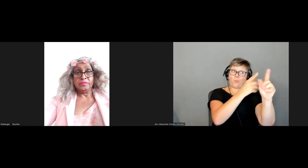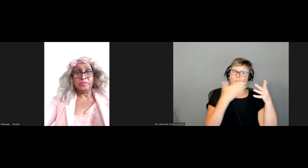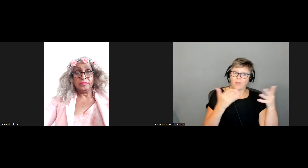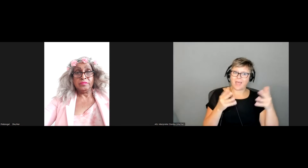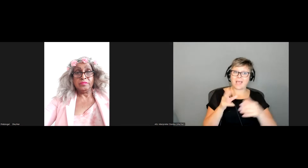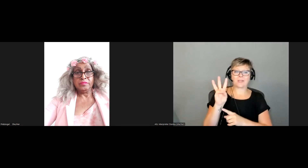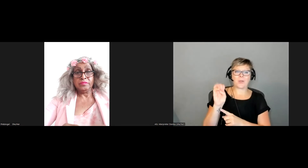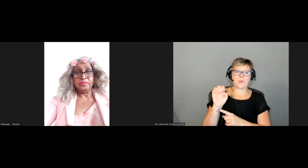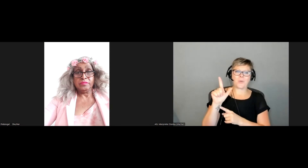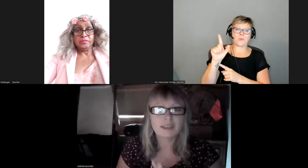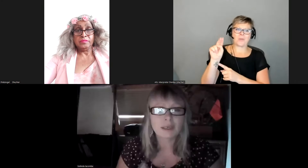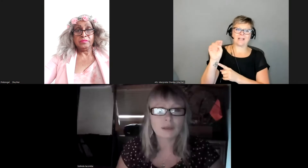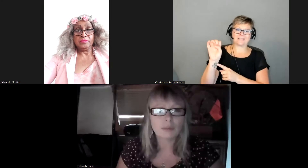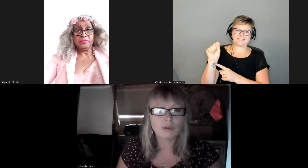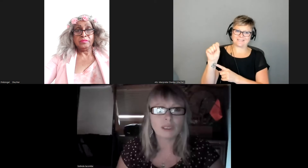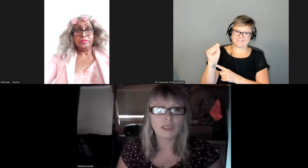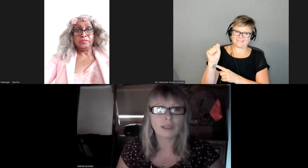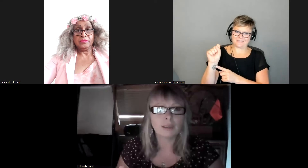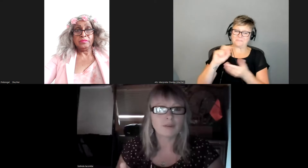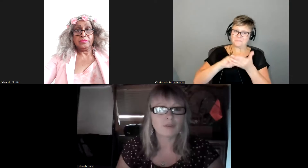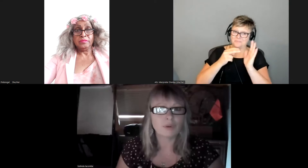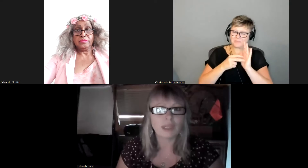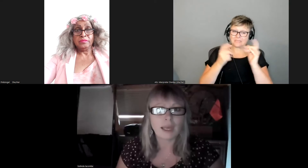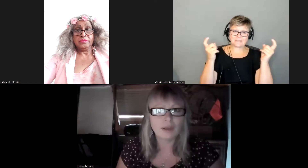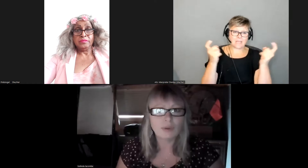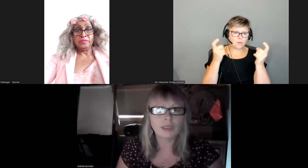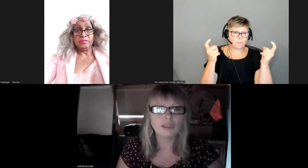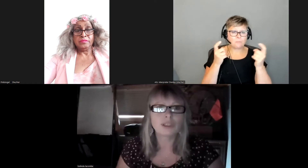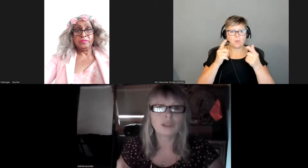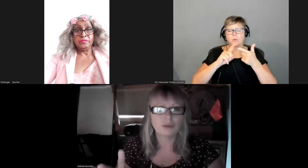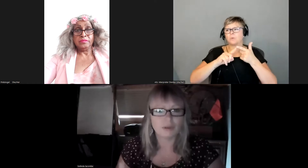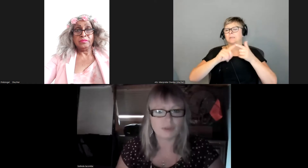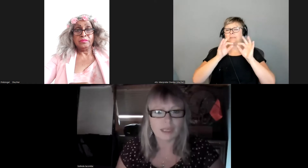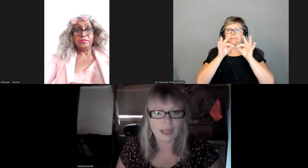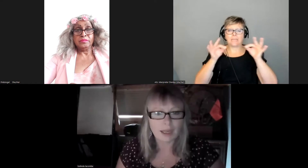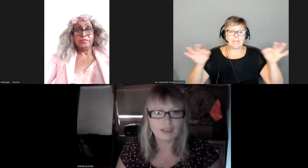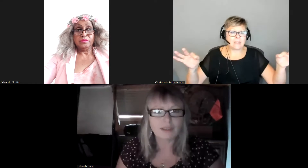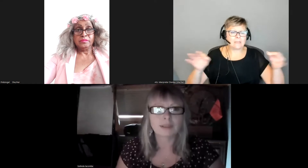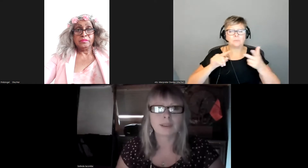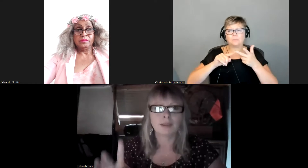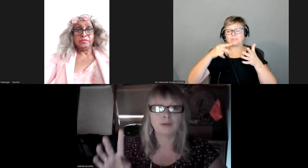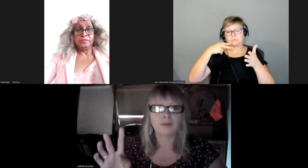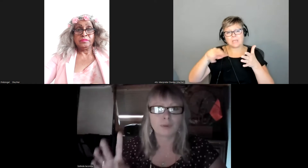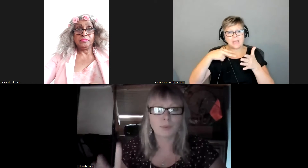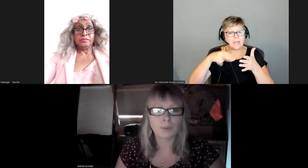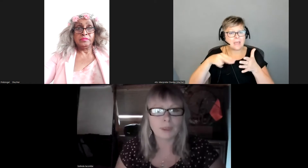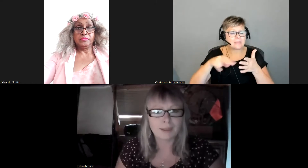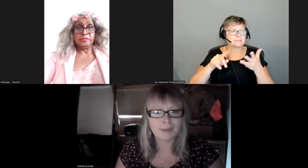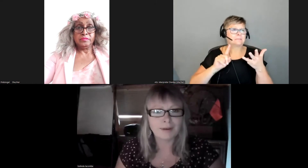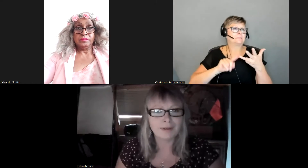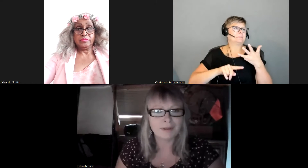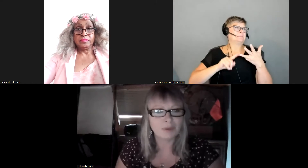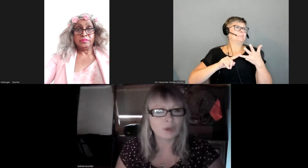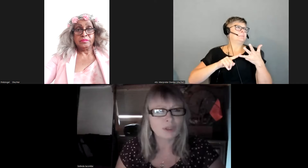we do that through ceremony, through language, through dance, through